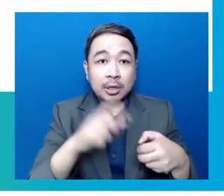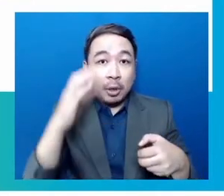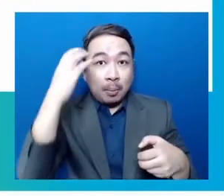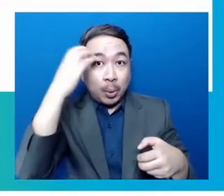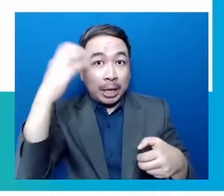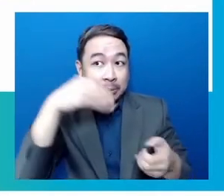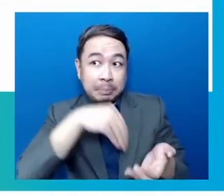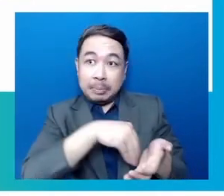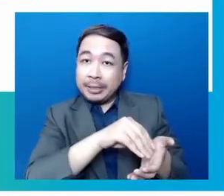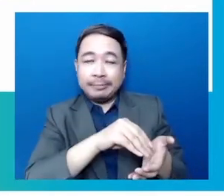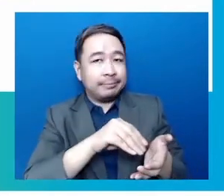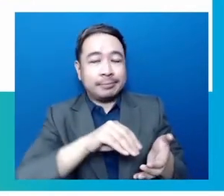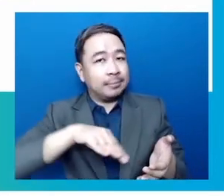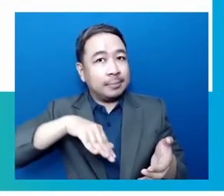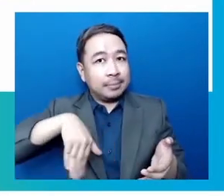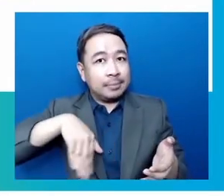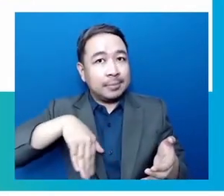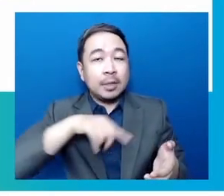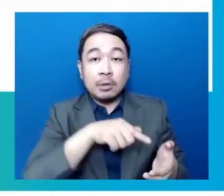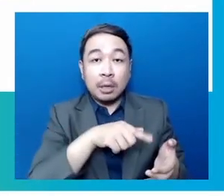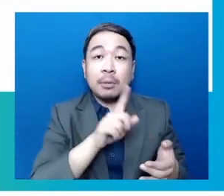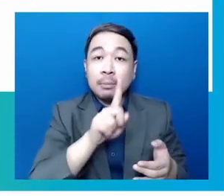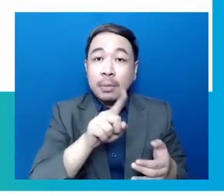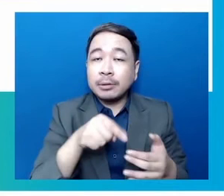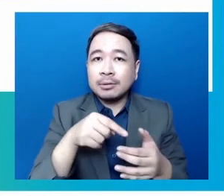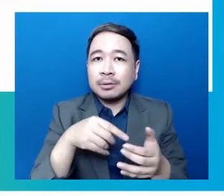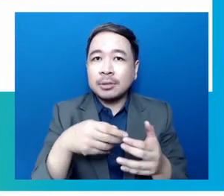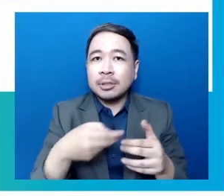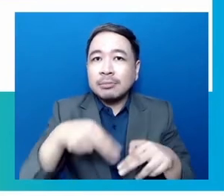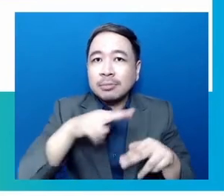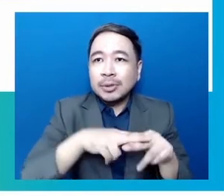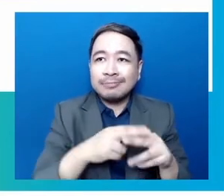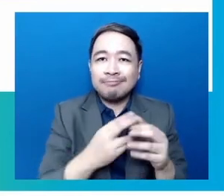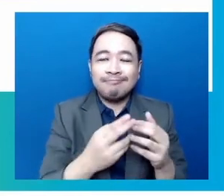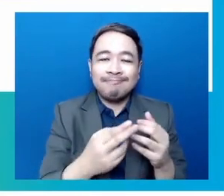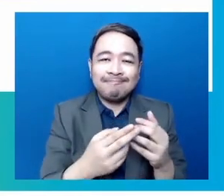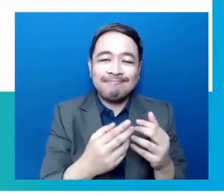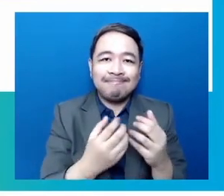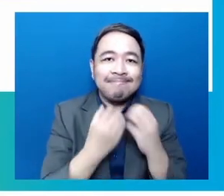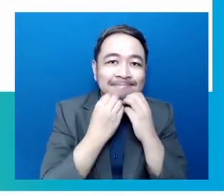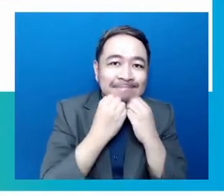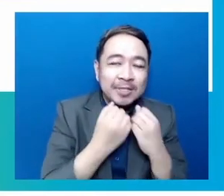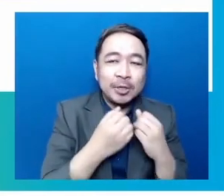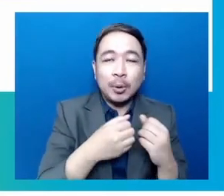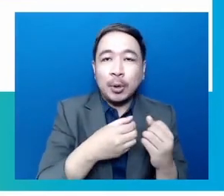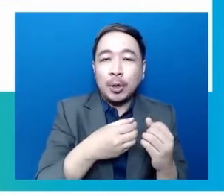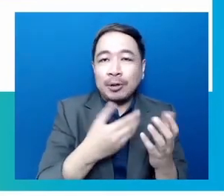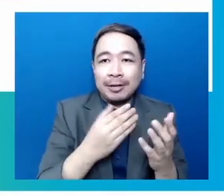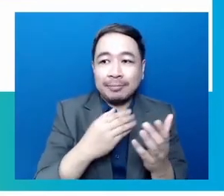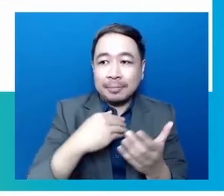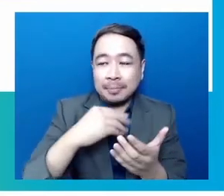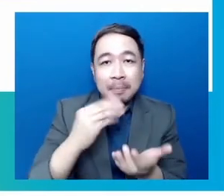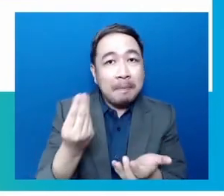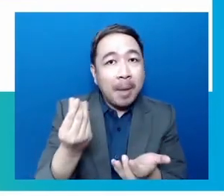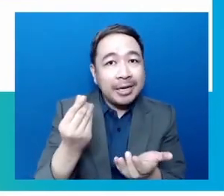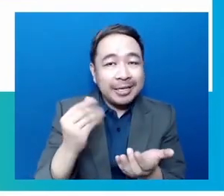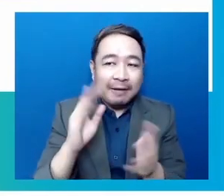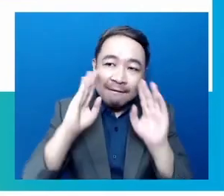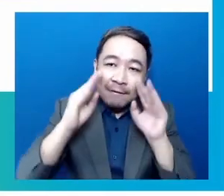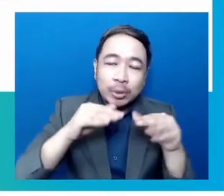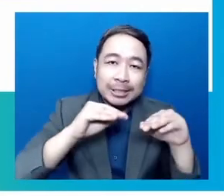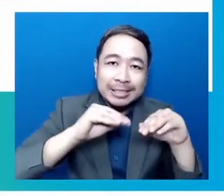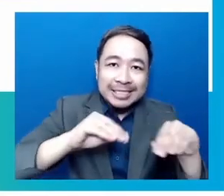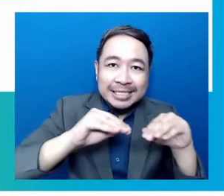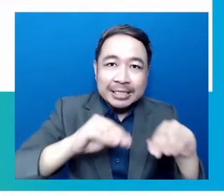overcapacity charges and could save money for education and health services. Illegal land grabbing, displacement,